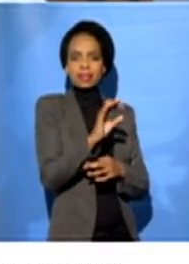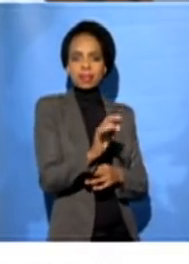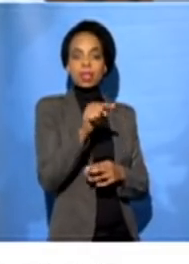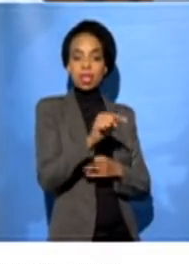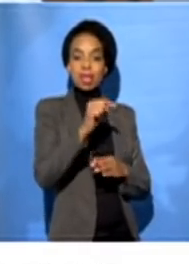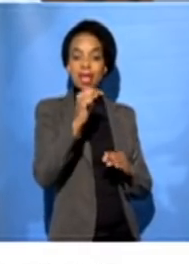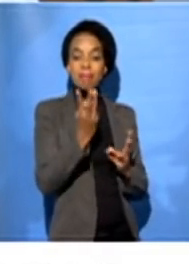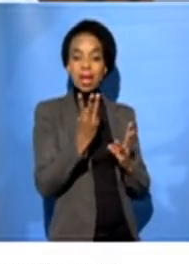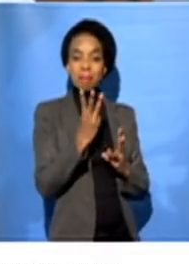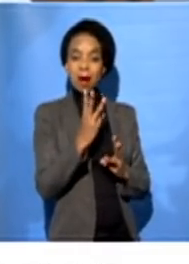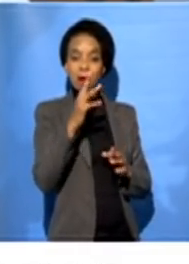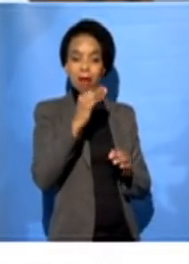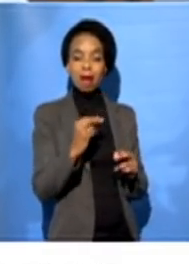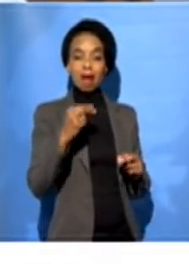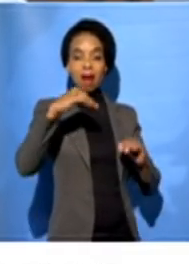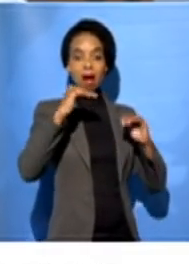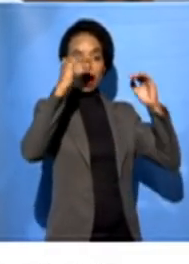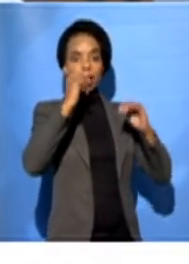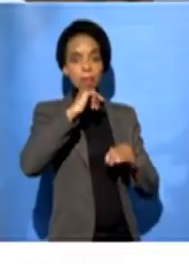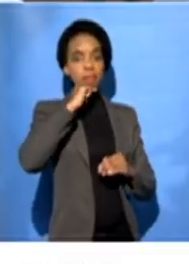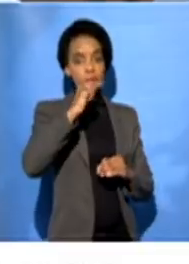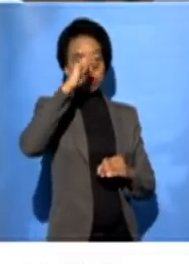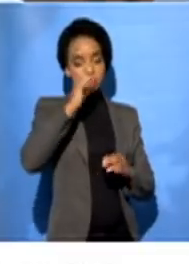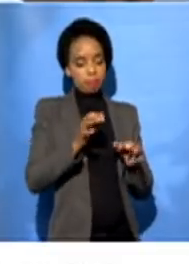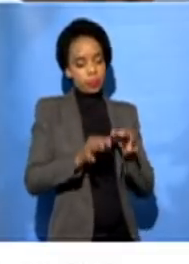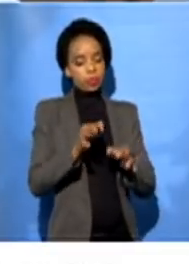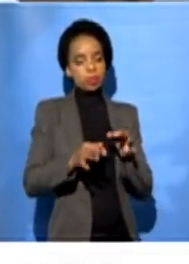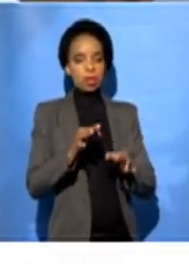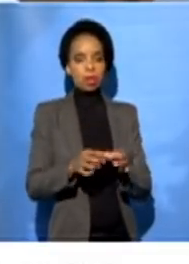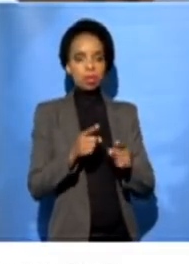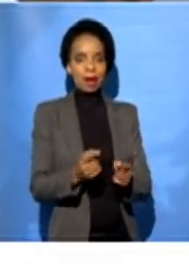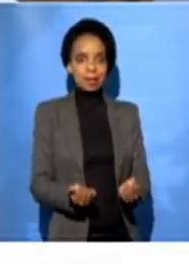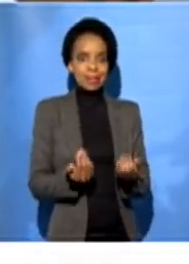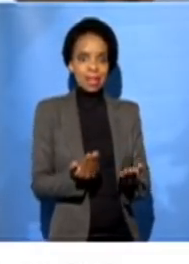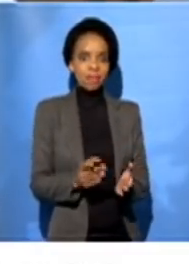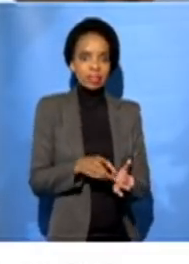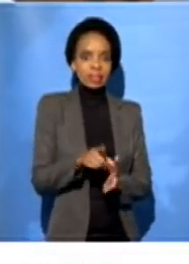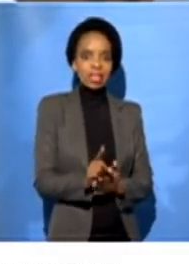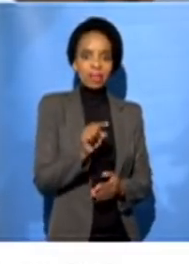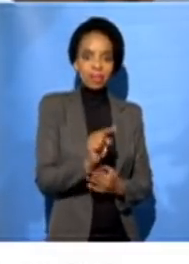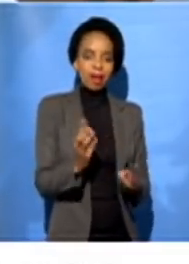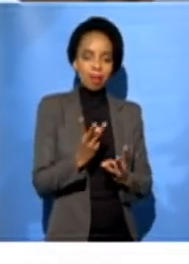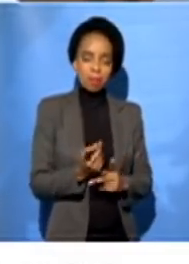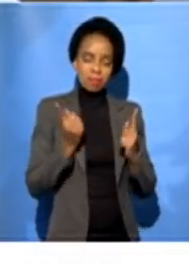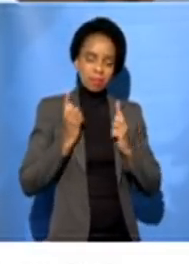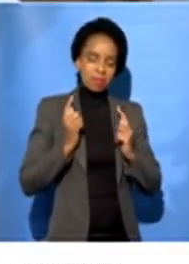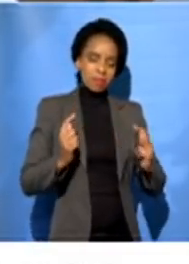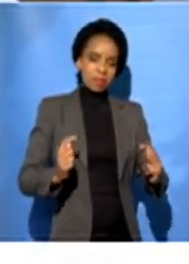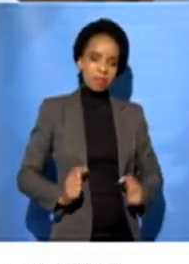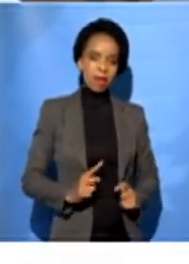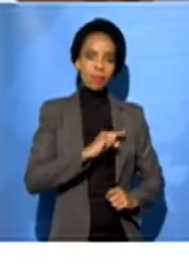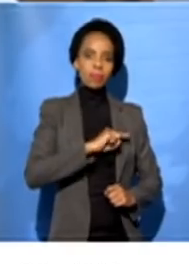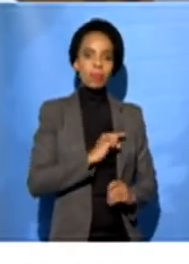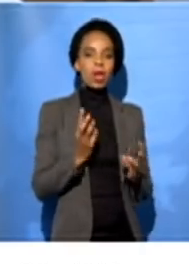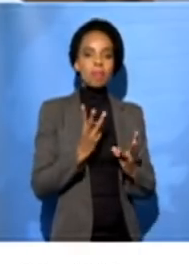apathy. People are tired of poor service delivery, and the service delivery is on such a low level that people